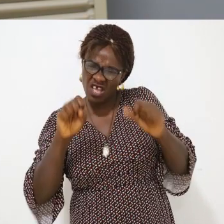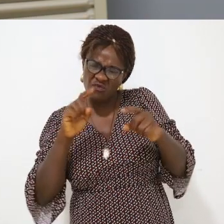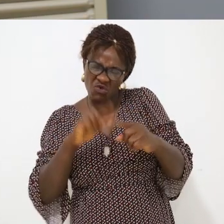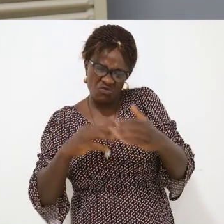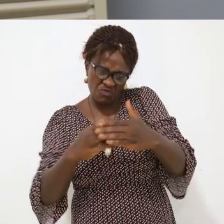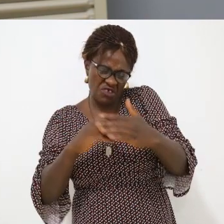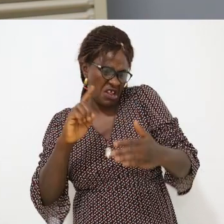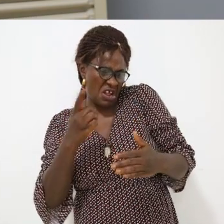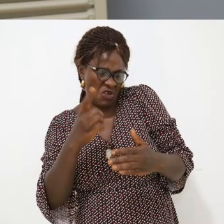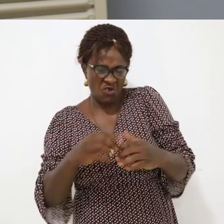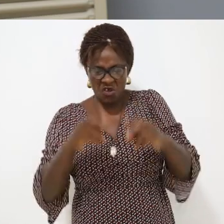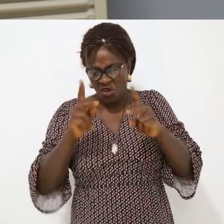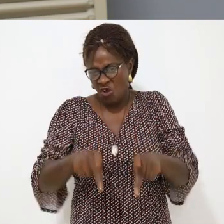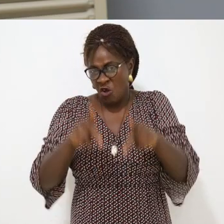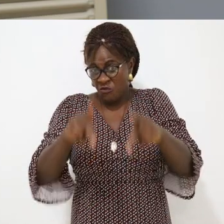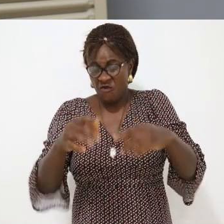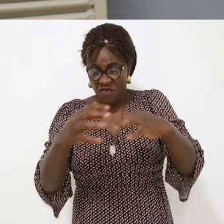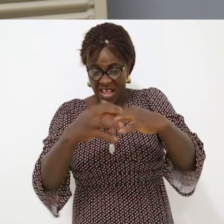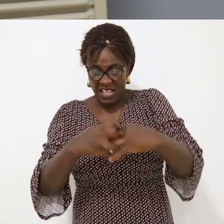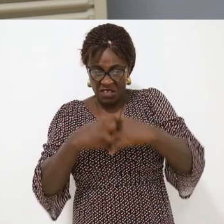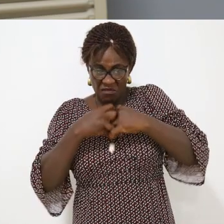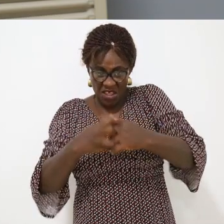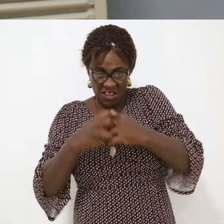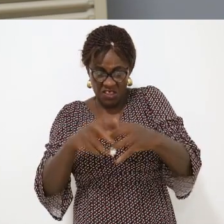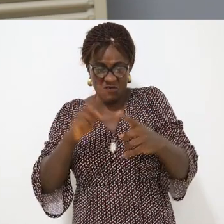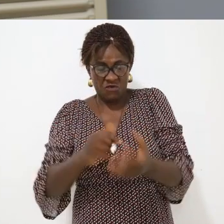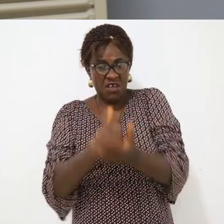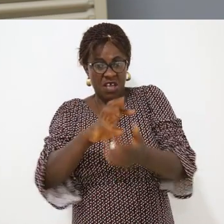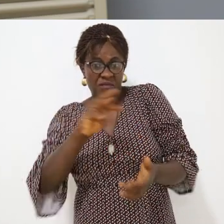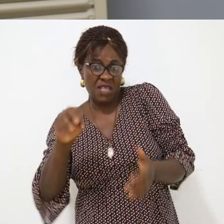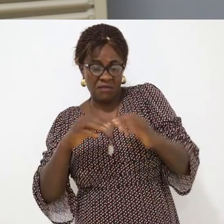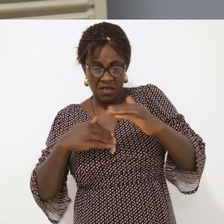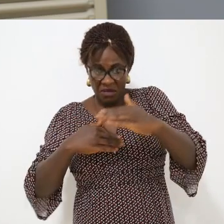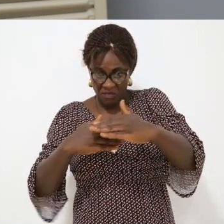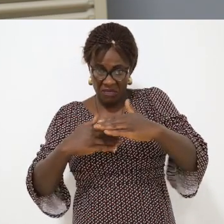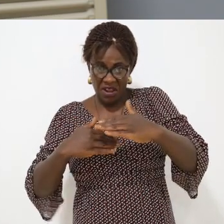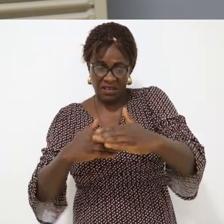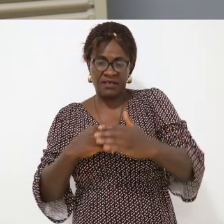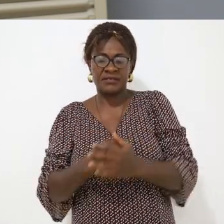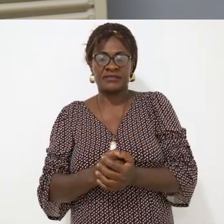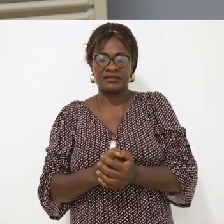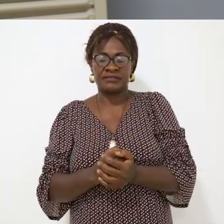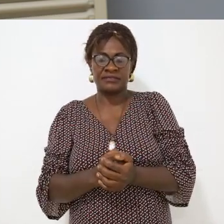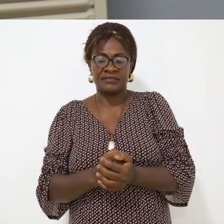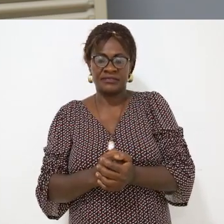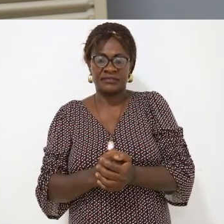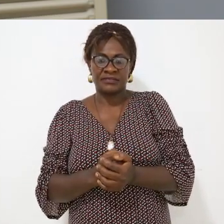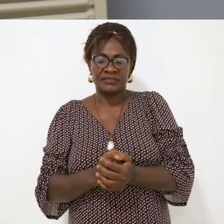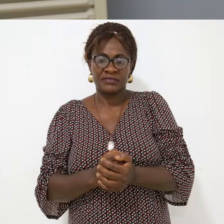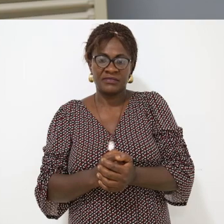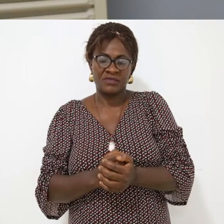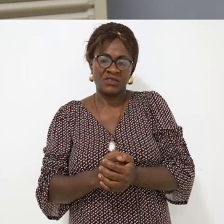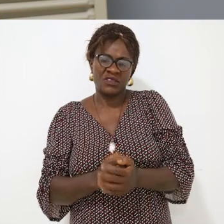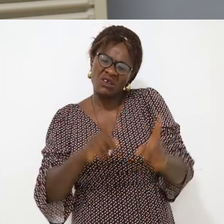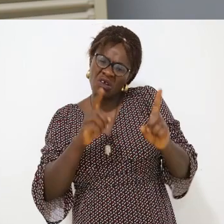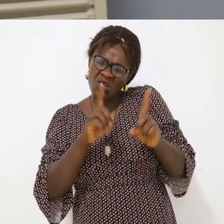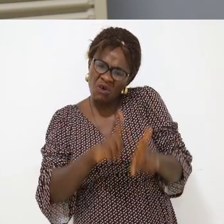we can provide ventilators, which are machines which help people to breathe.